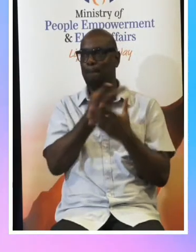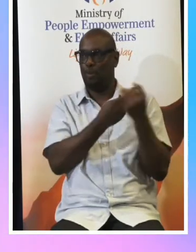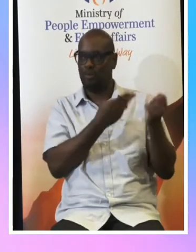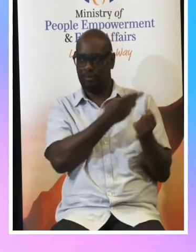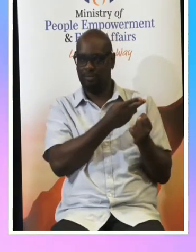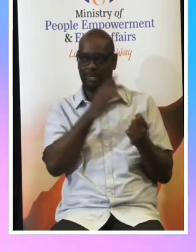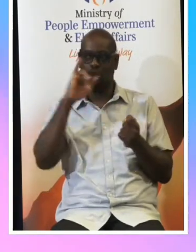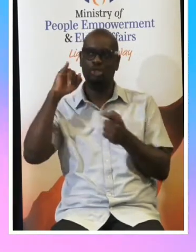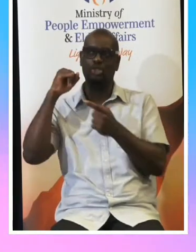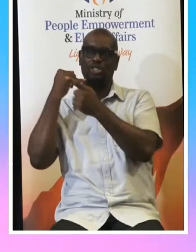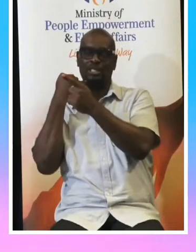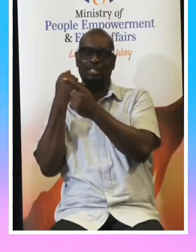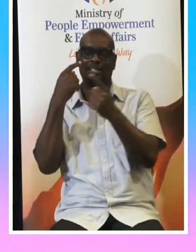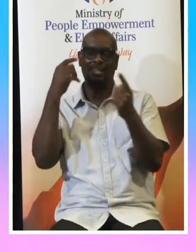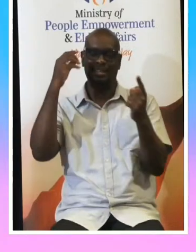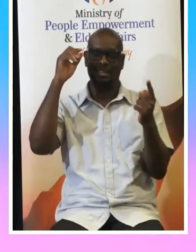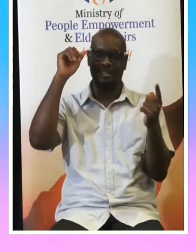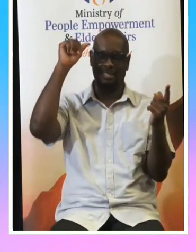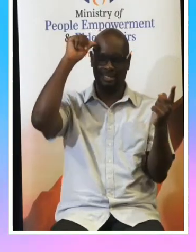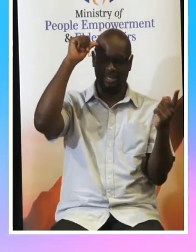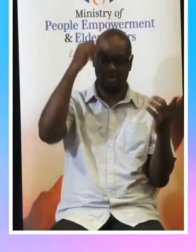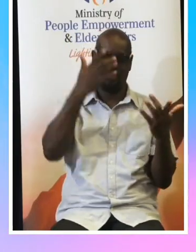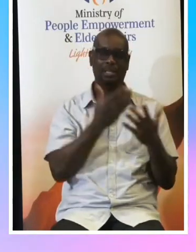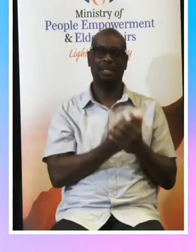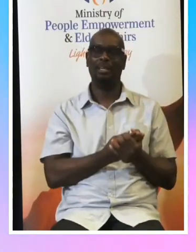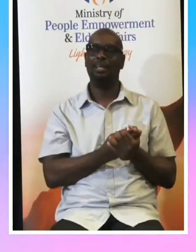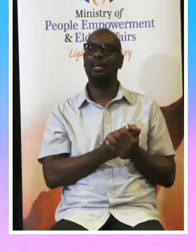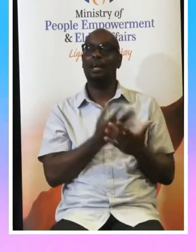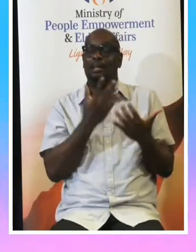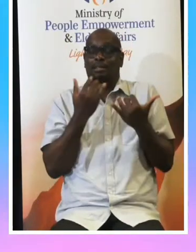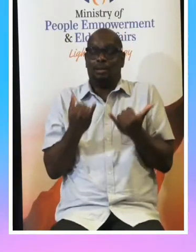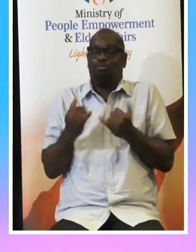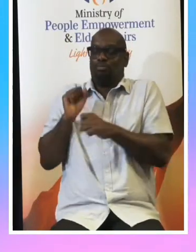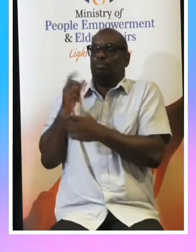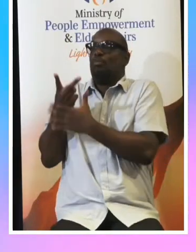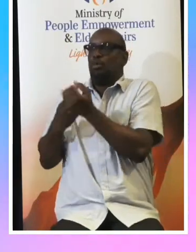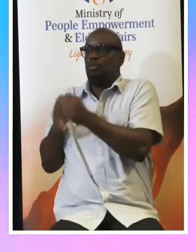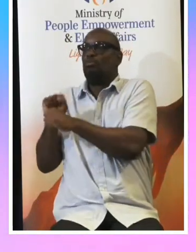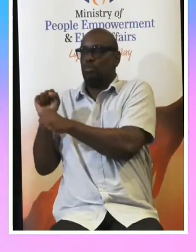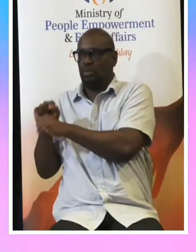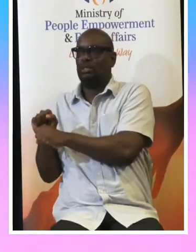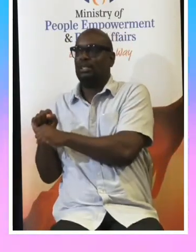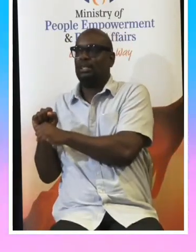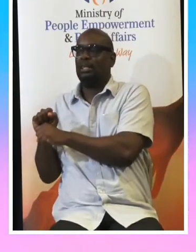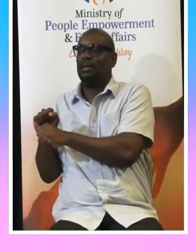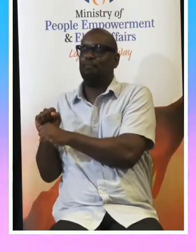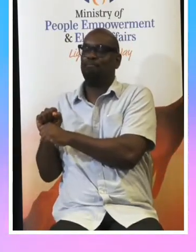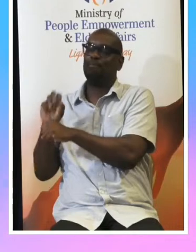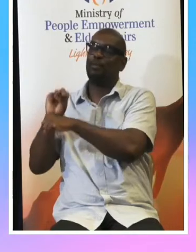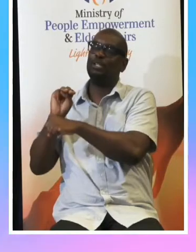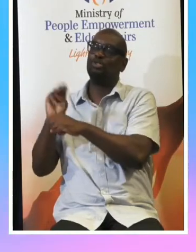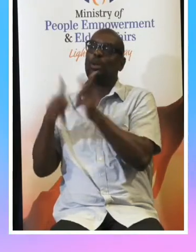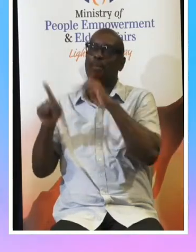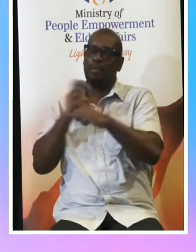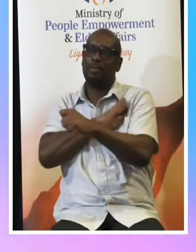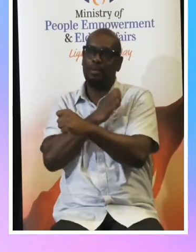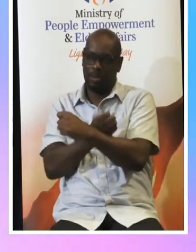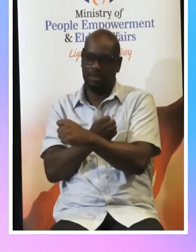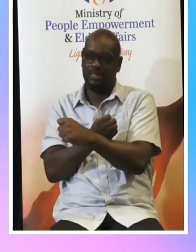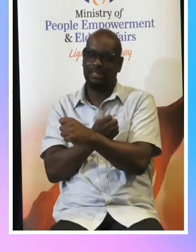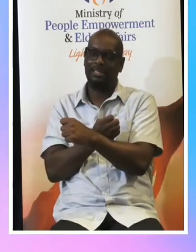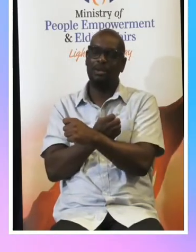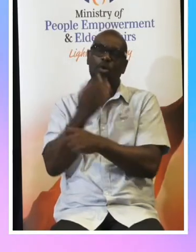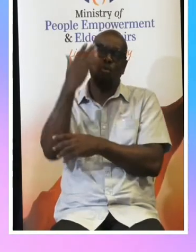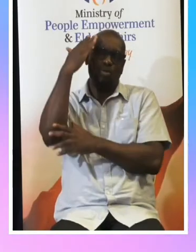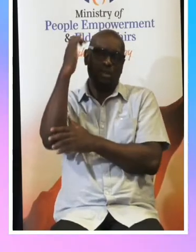Lee now in-house at the Ministry of People's Empowerment, as Kurt said, to advance the